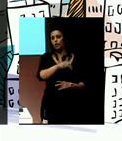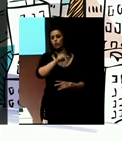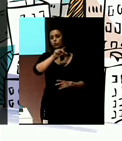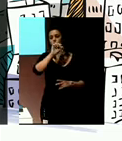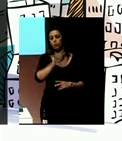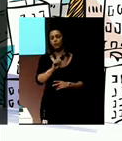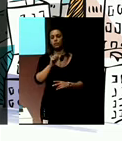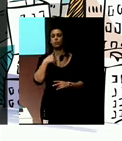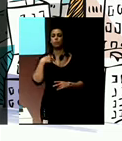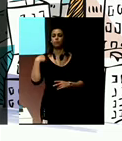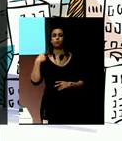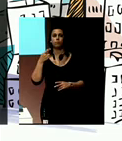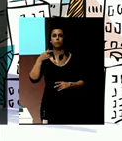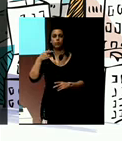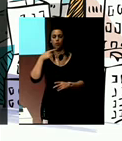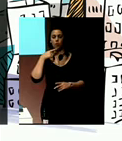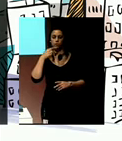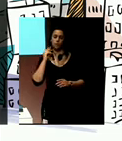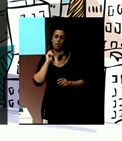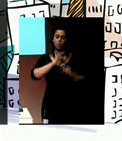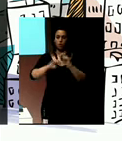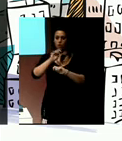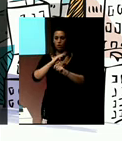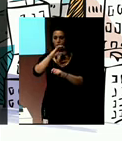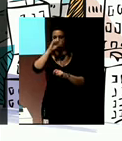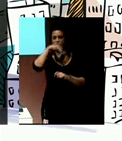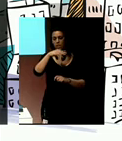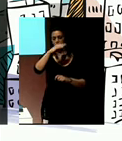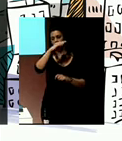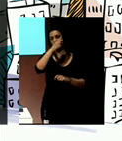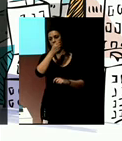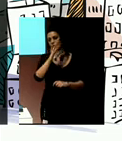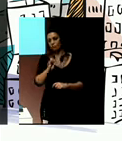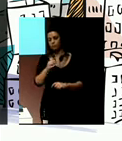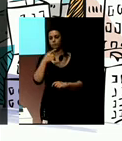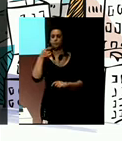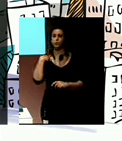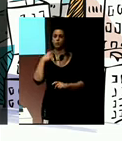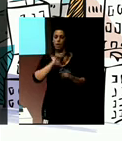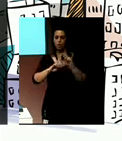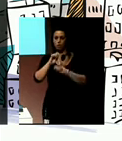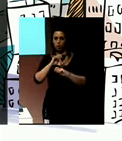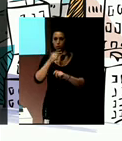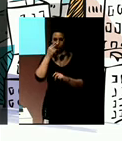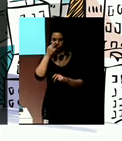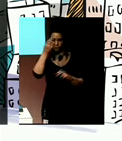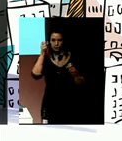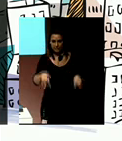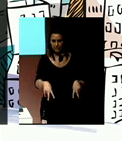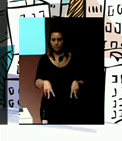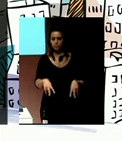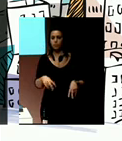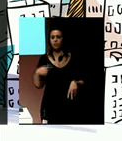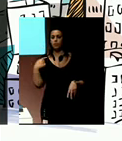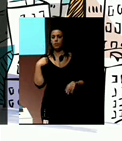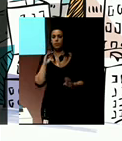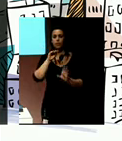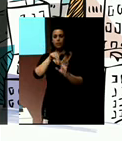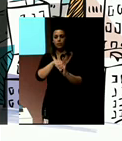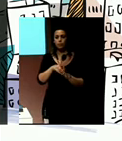I'm the General Director of the CENTAC Foundation, Technologies for Accessibility.